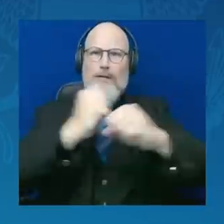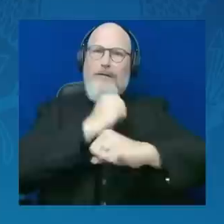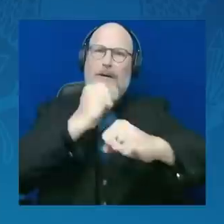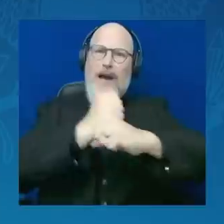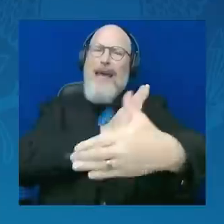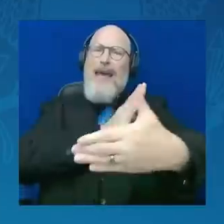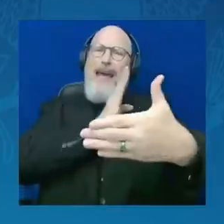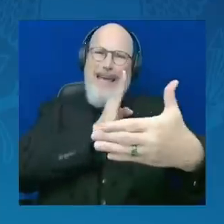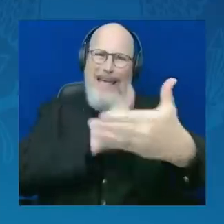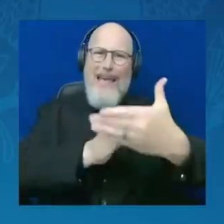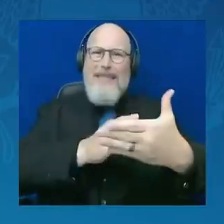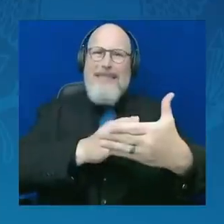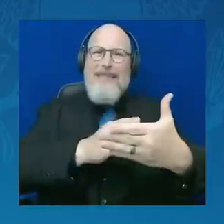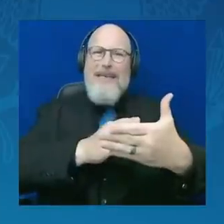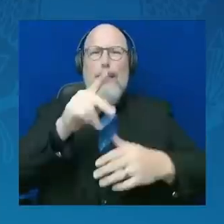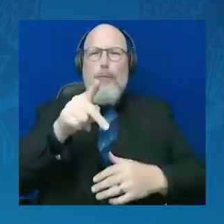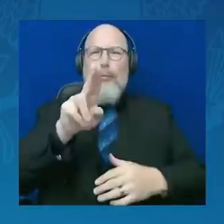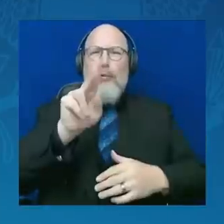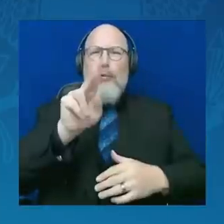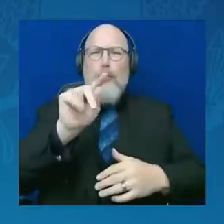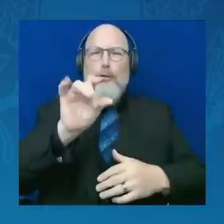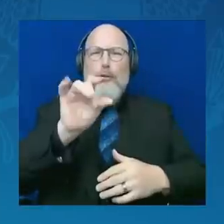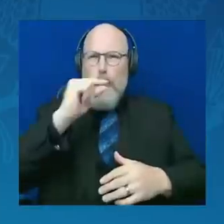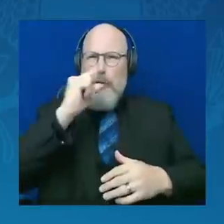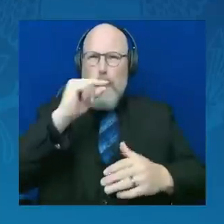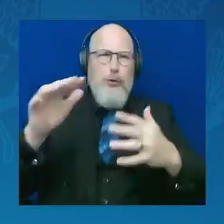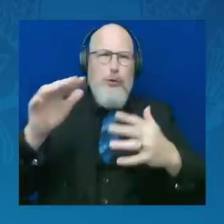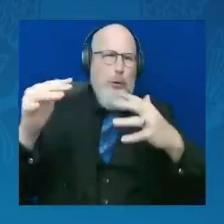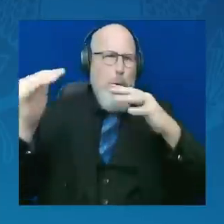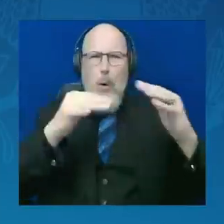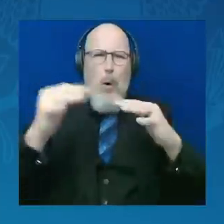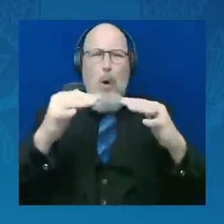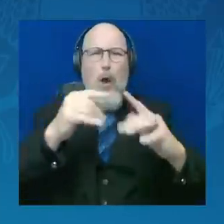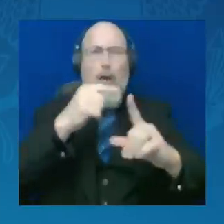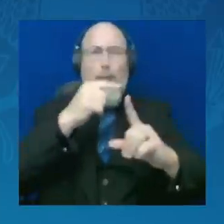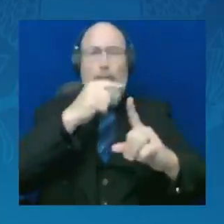war and Russia's aggression.